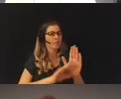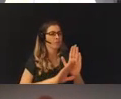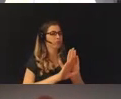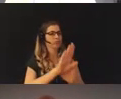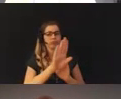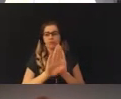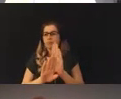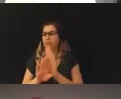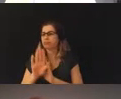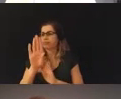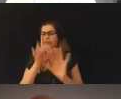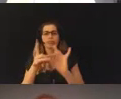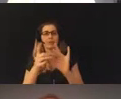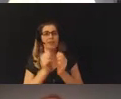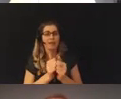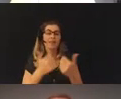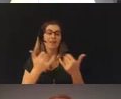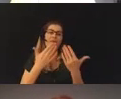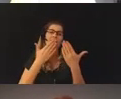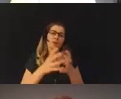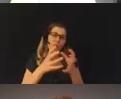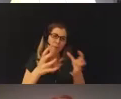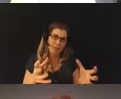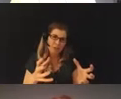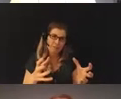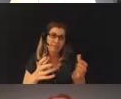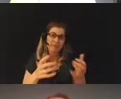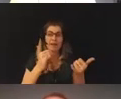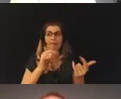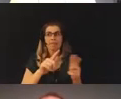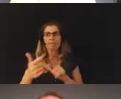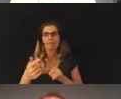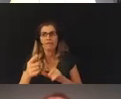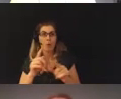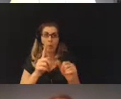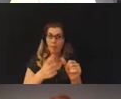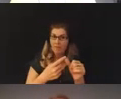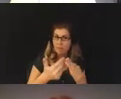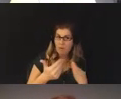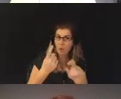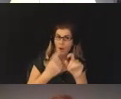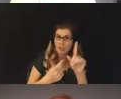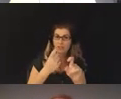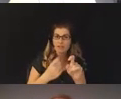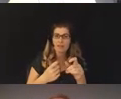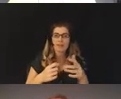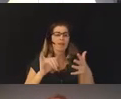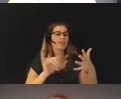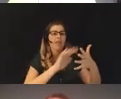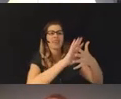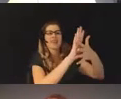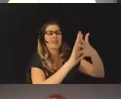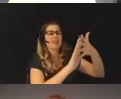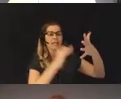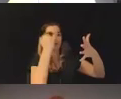with that, I want to thank you guys so much. I do, before I turn it over for questions, want to acknowledge that none of these